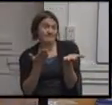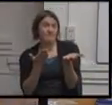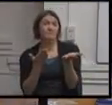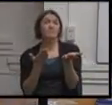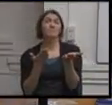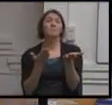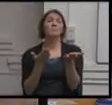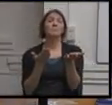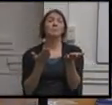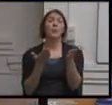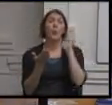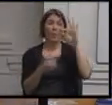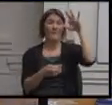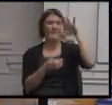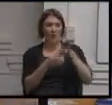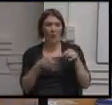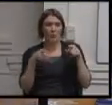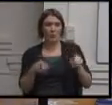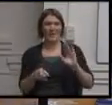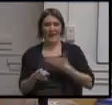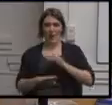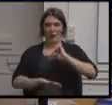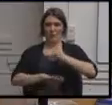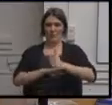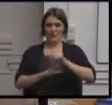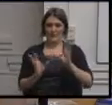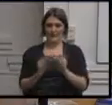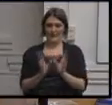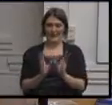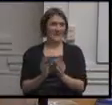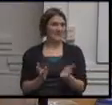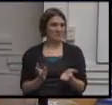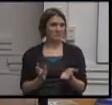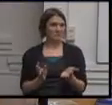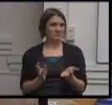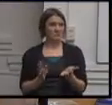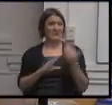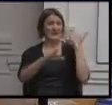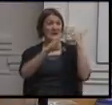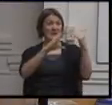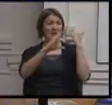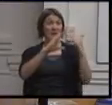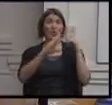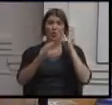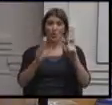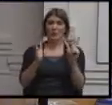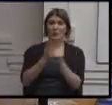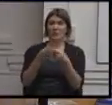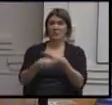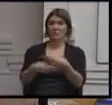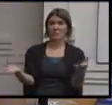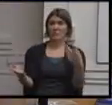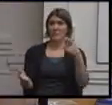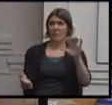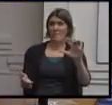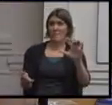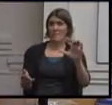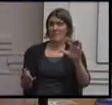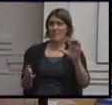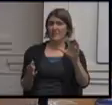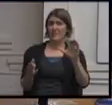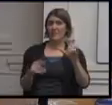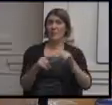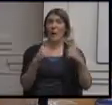we'll vote on it at the agenda setting meeting. Those emails certainly can be made available, but they really